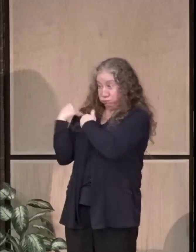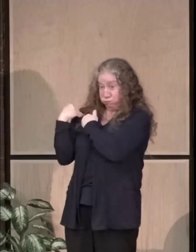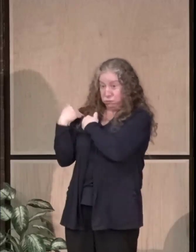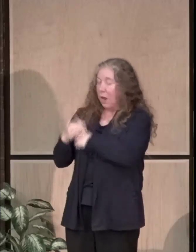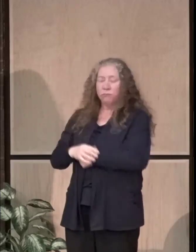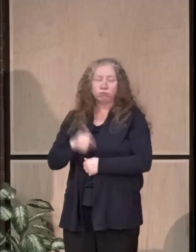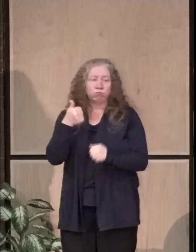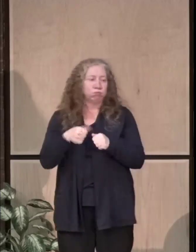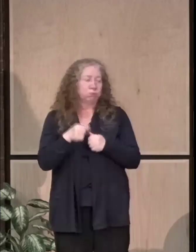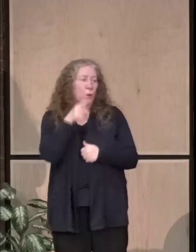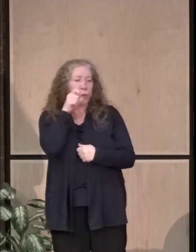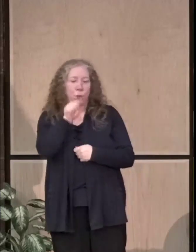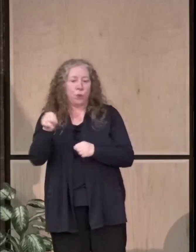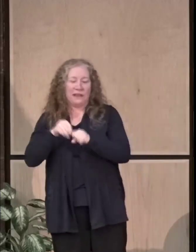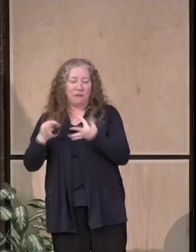who.